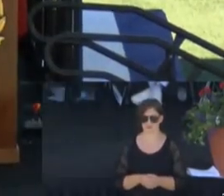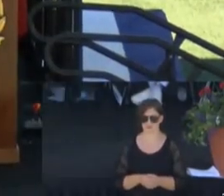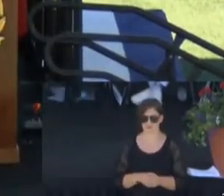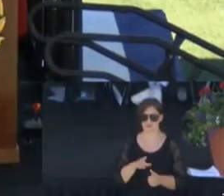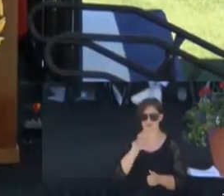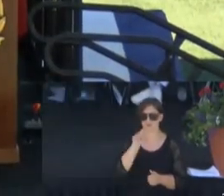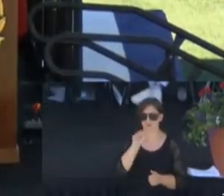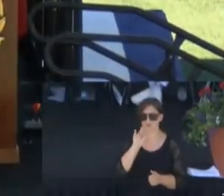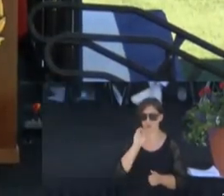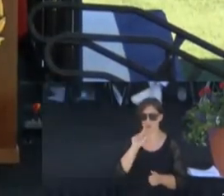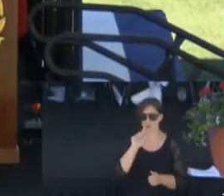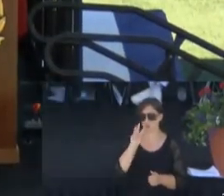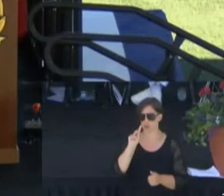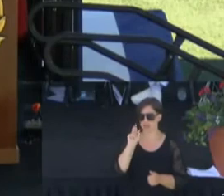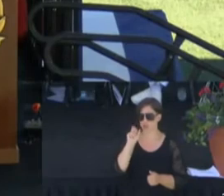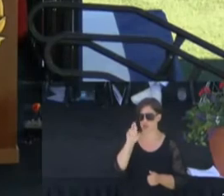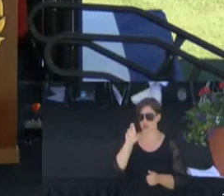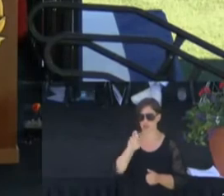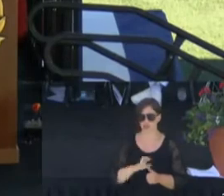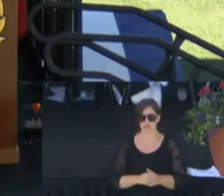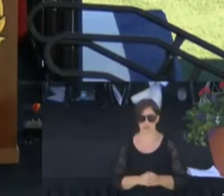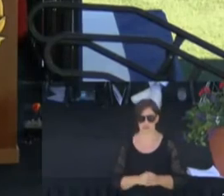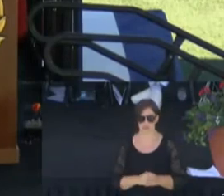Daniel Bray Wiesner.